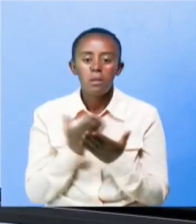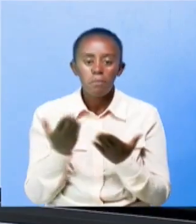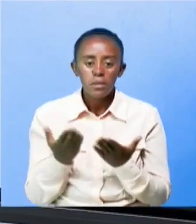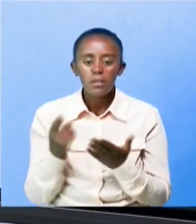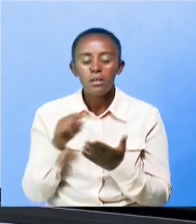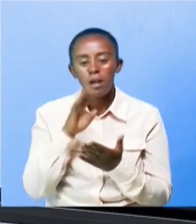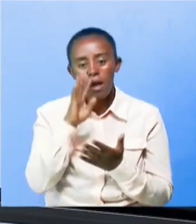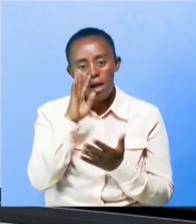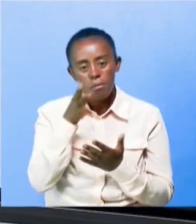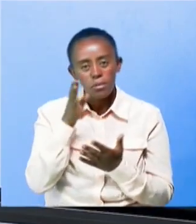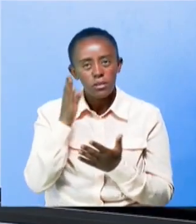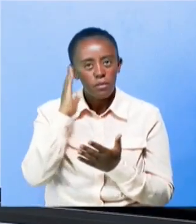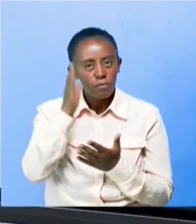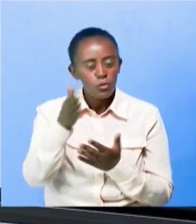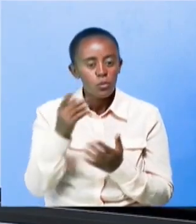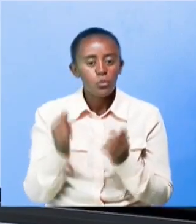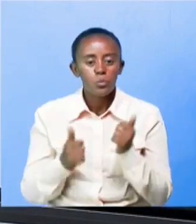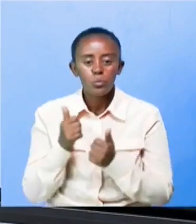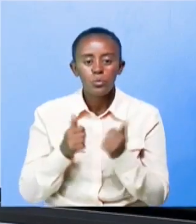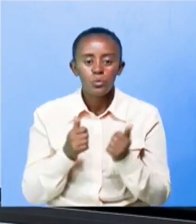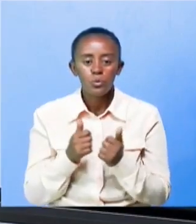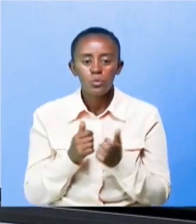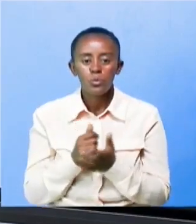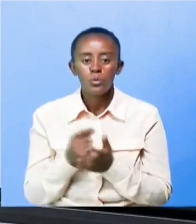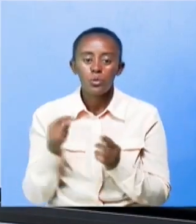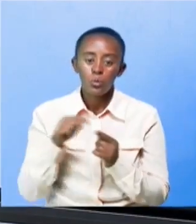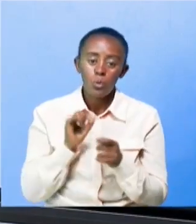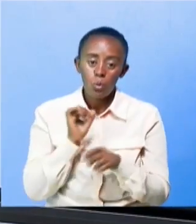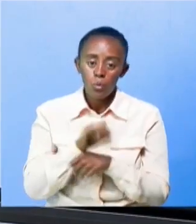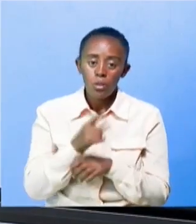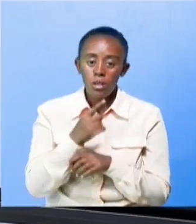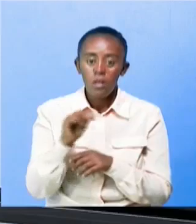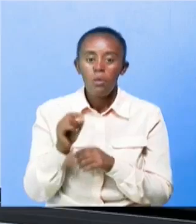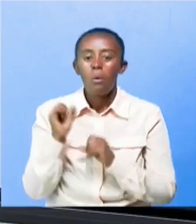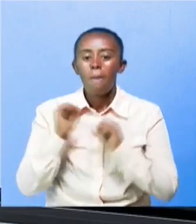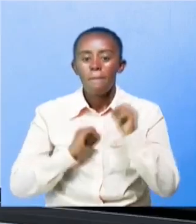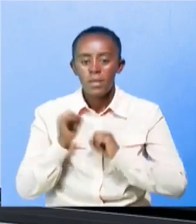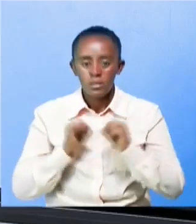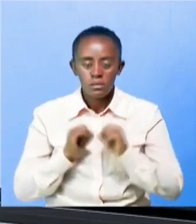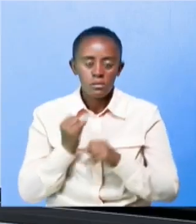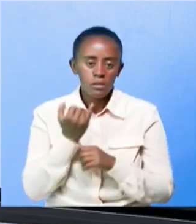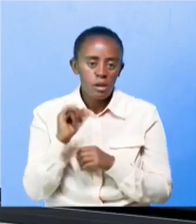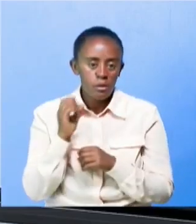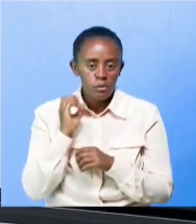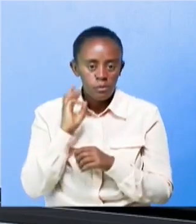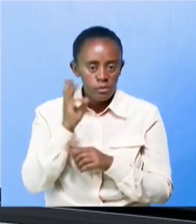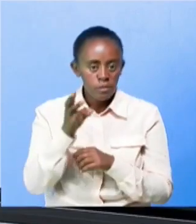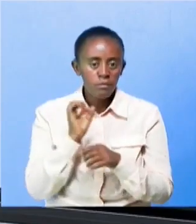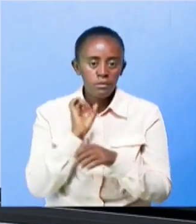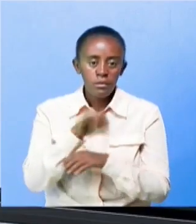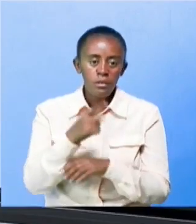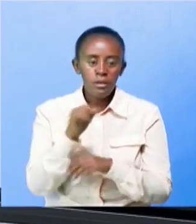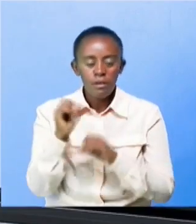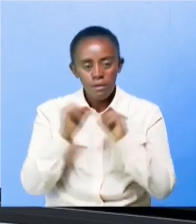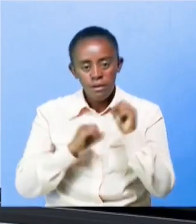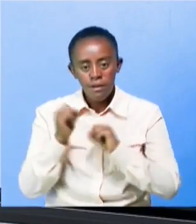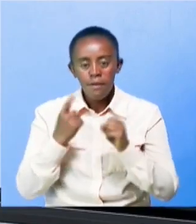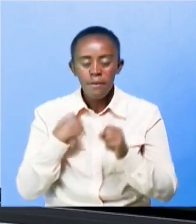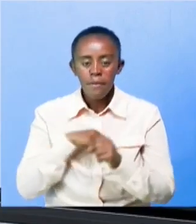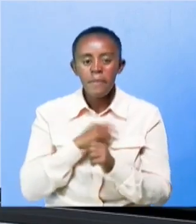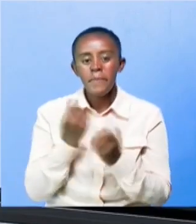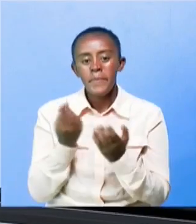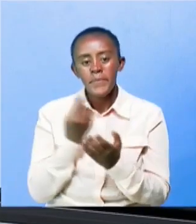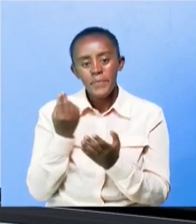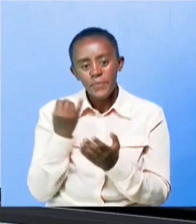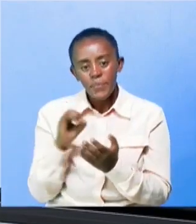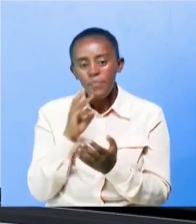happen in the future, which is what? To win a competition. They will win the competition. We have used will to